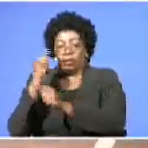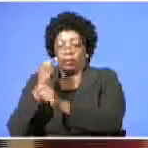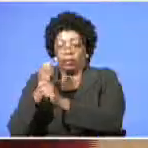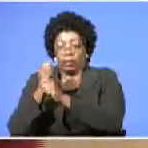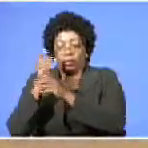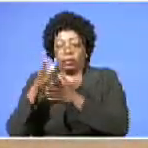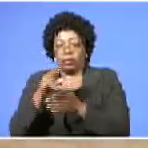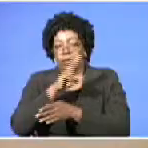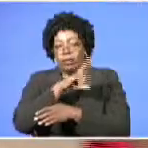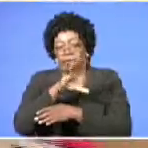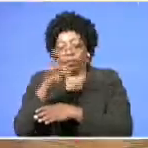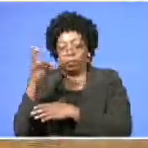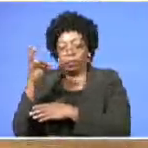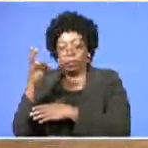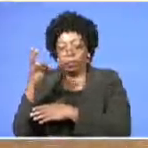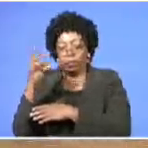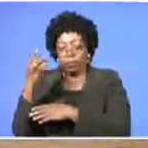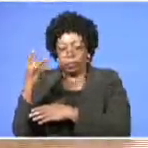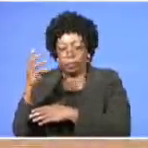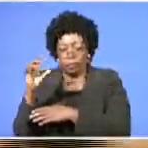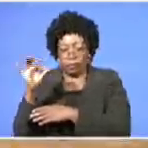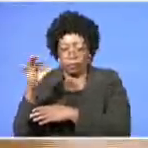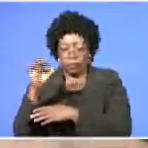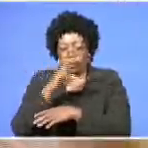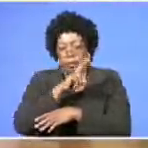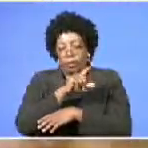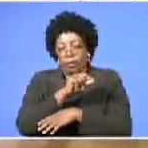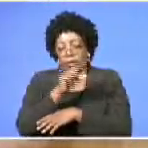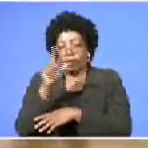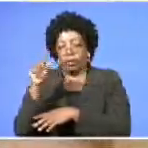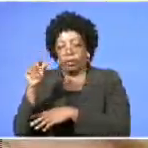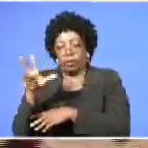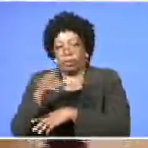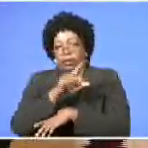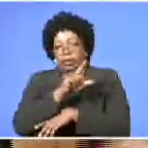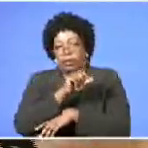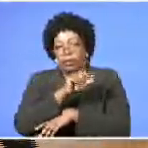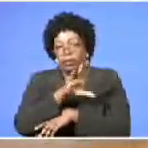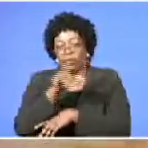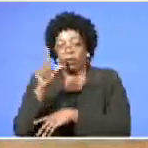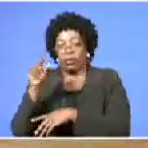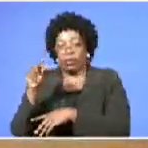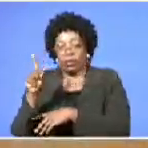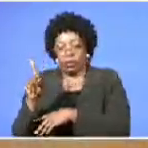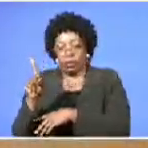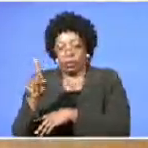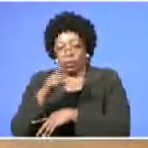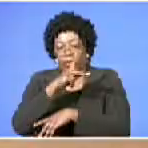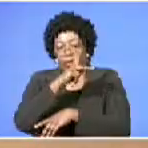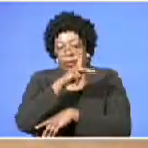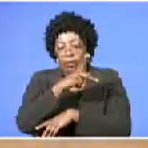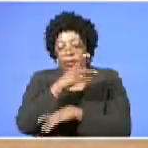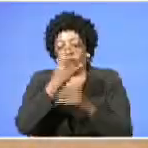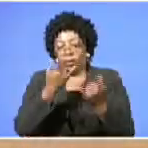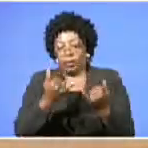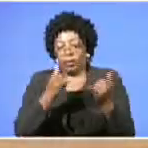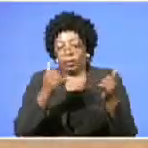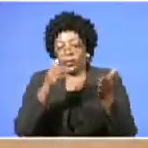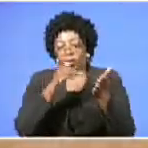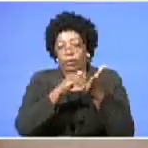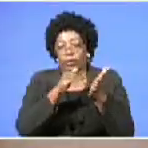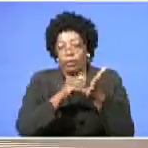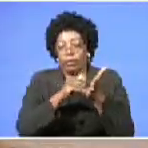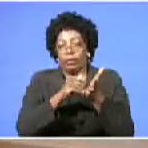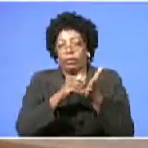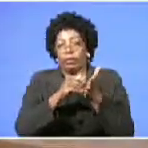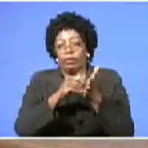sets, 25-19, 25-19, 23-25, and 25-21. The Panthers now taking on the Warhawks, who